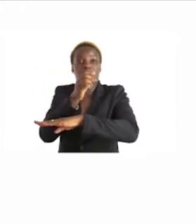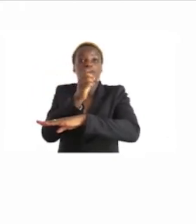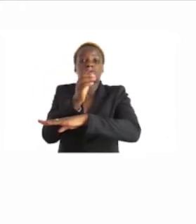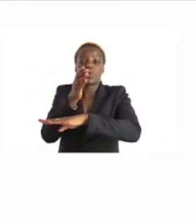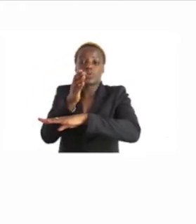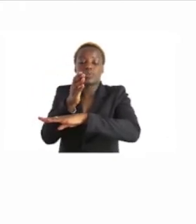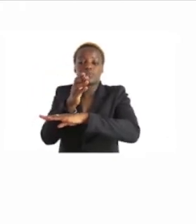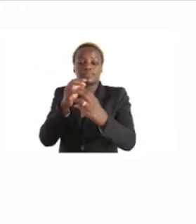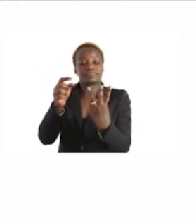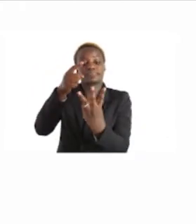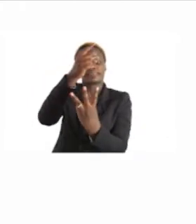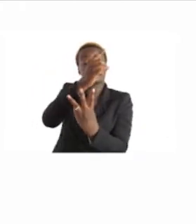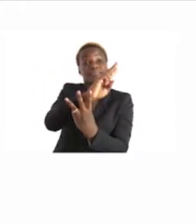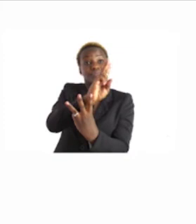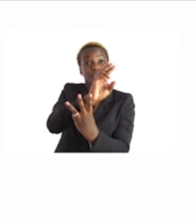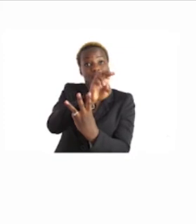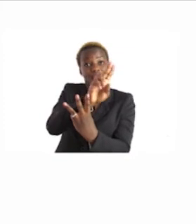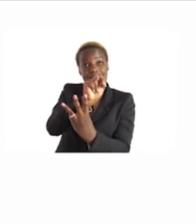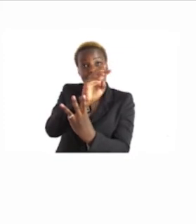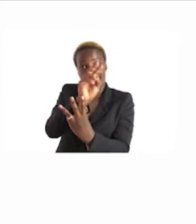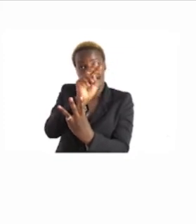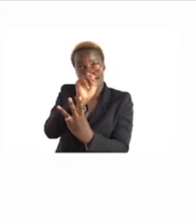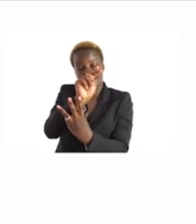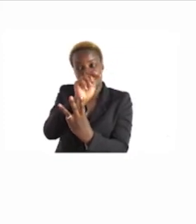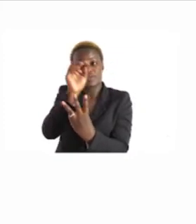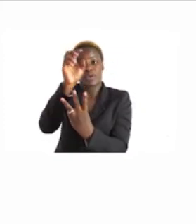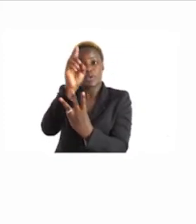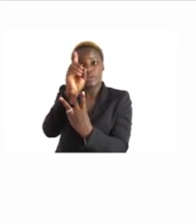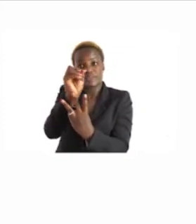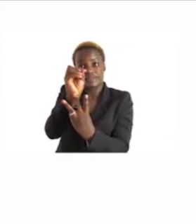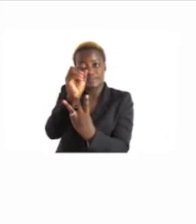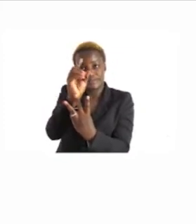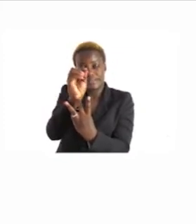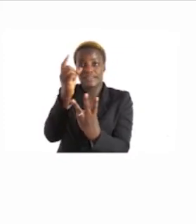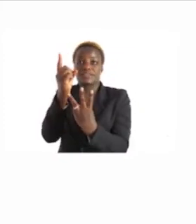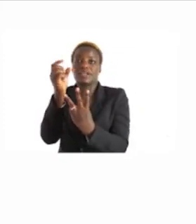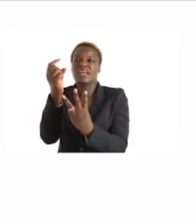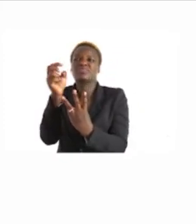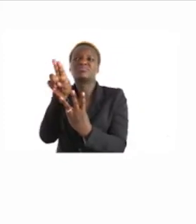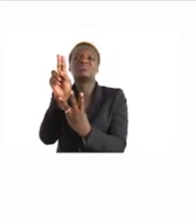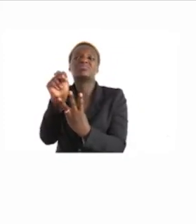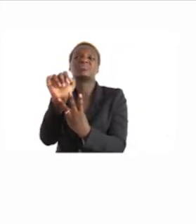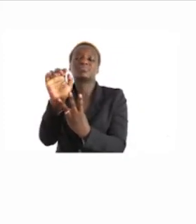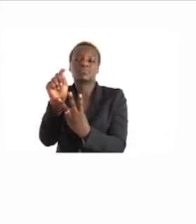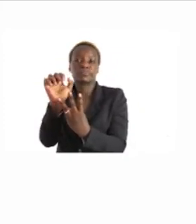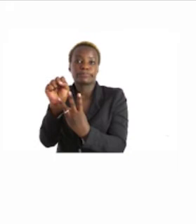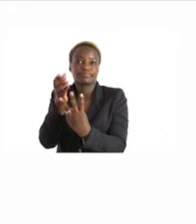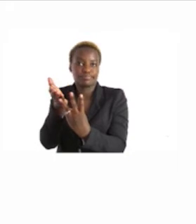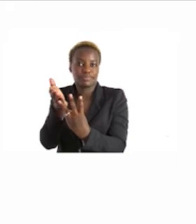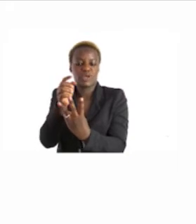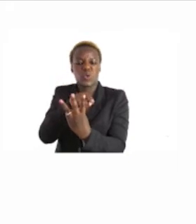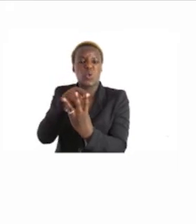tens. So the tens is the one that has been underlined. So it asks us about the value of the number.